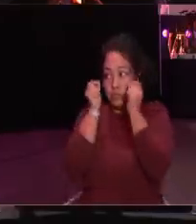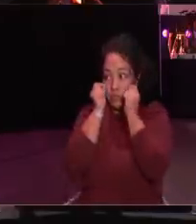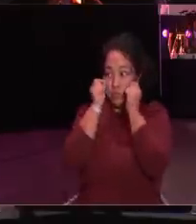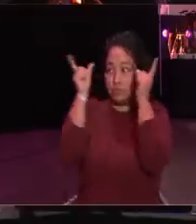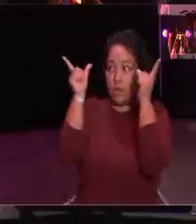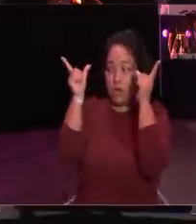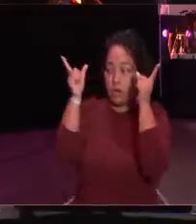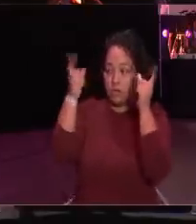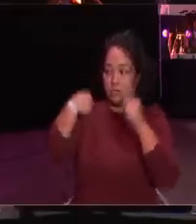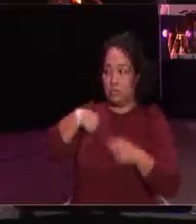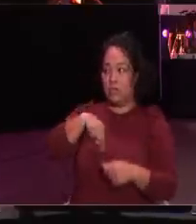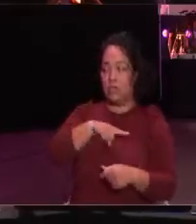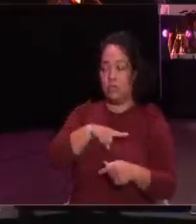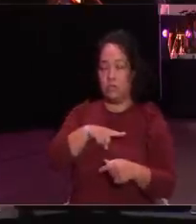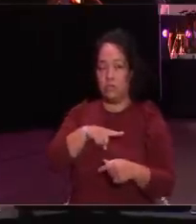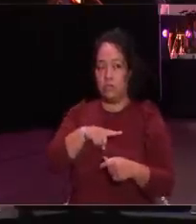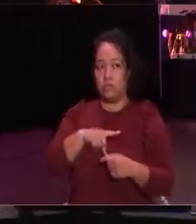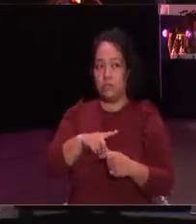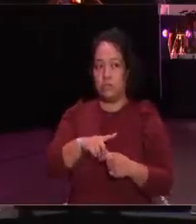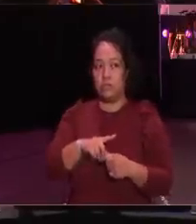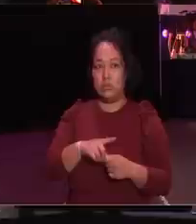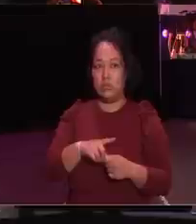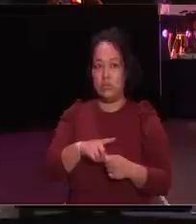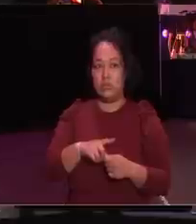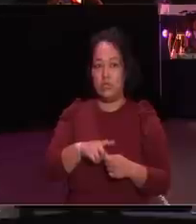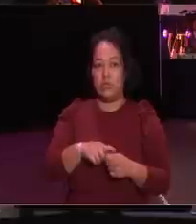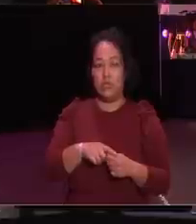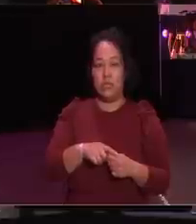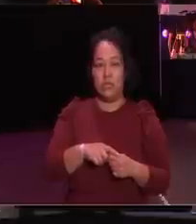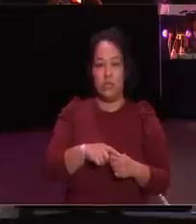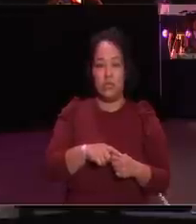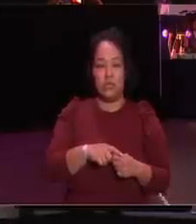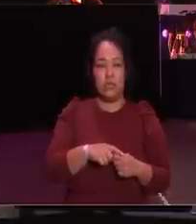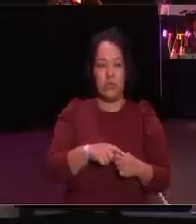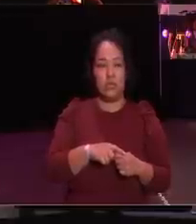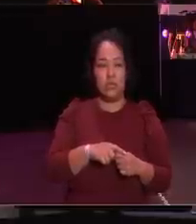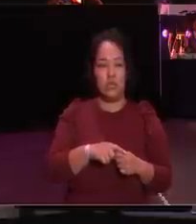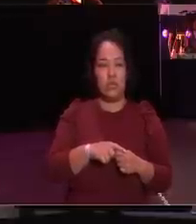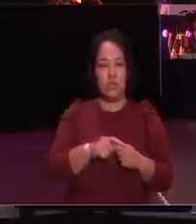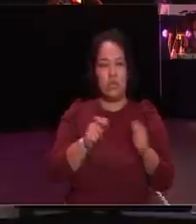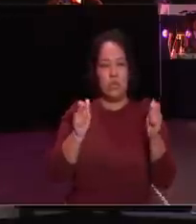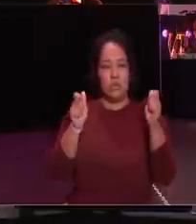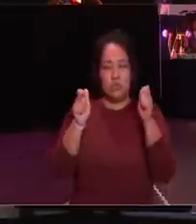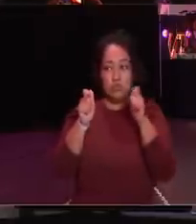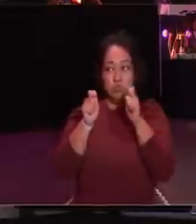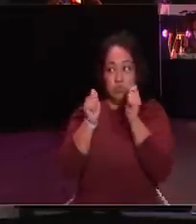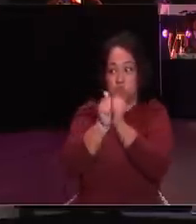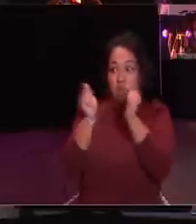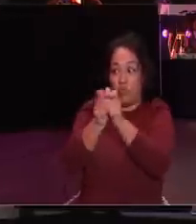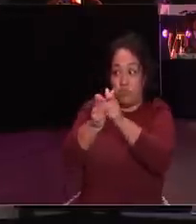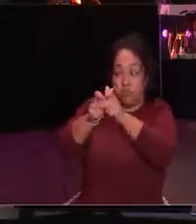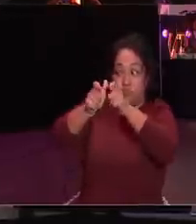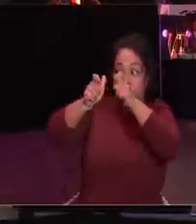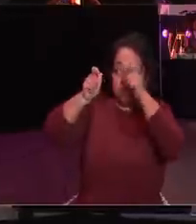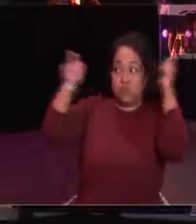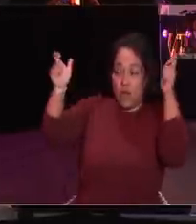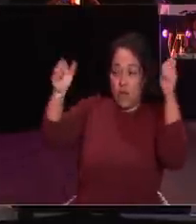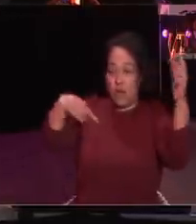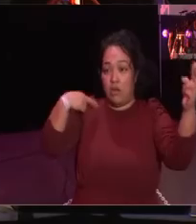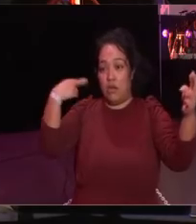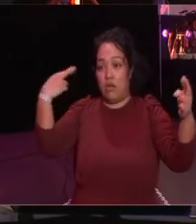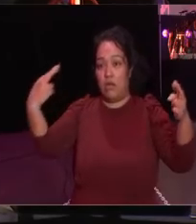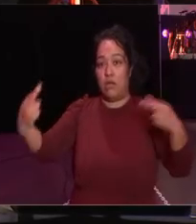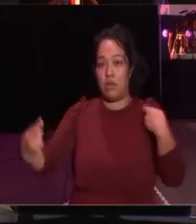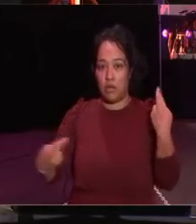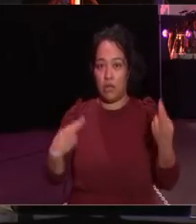surprise us. Con el avivamiento más grande, with the greatest revival que jamás